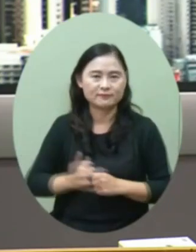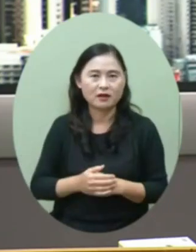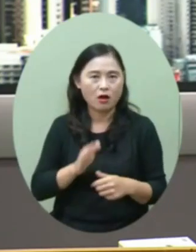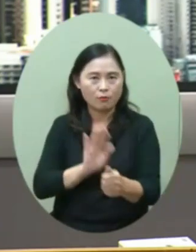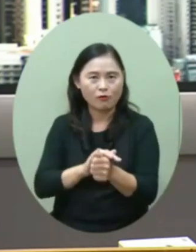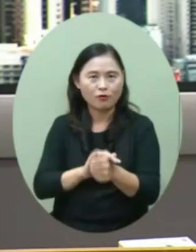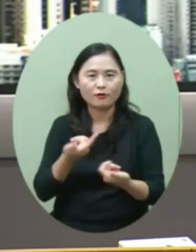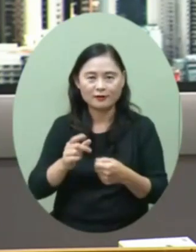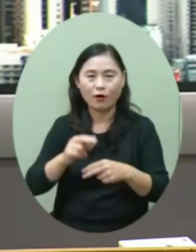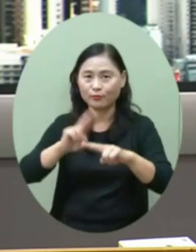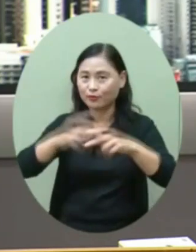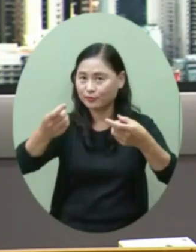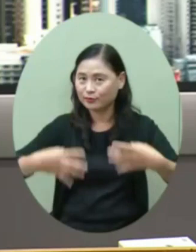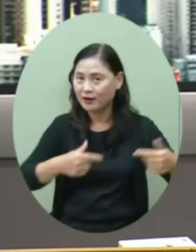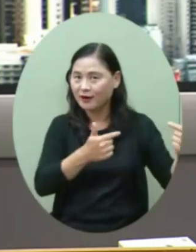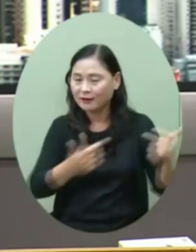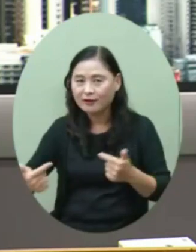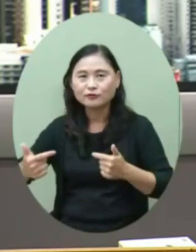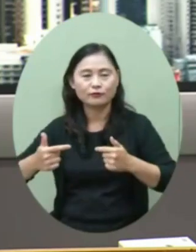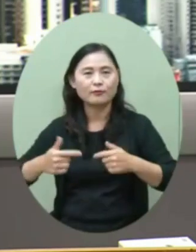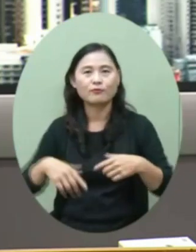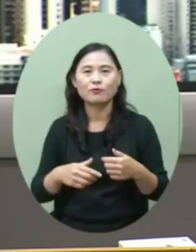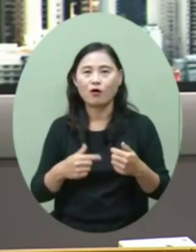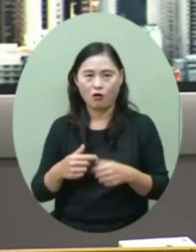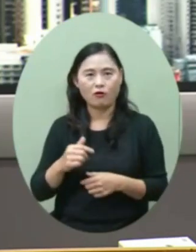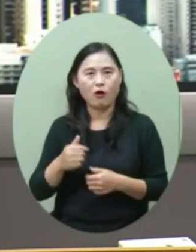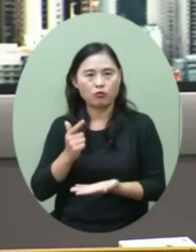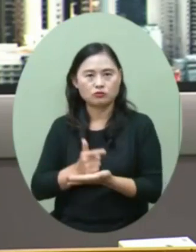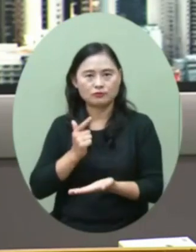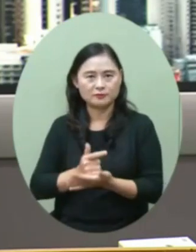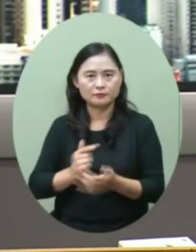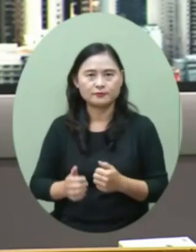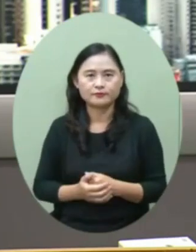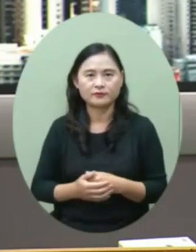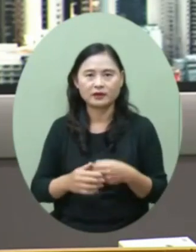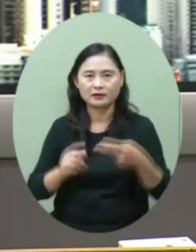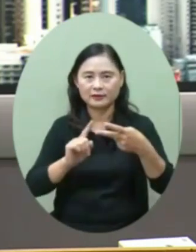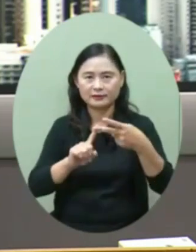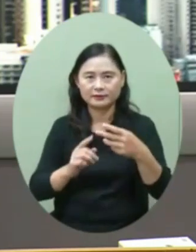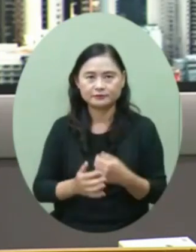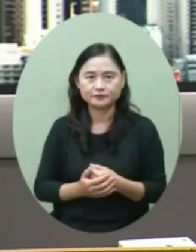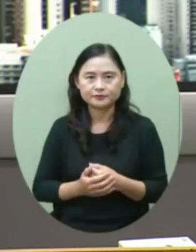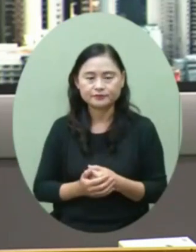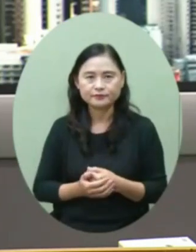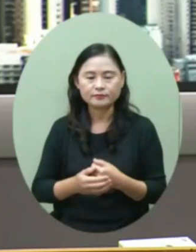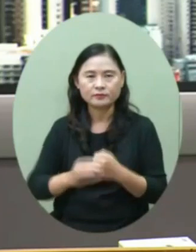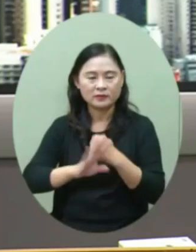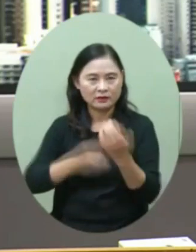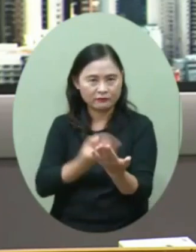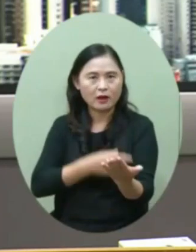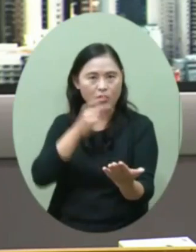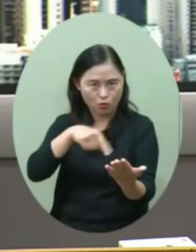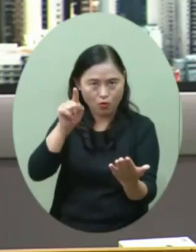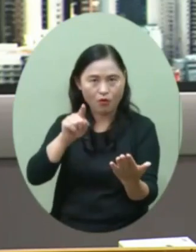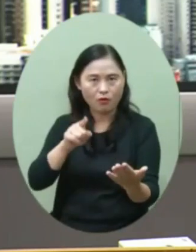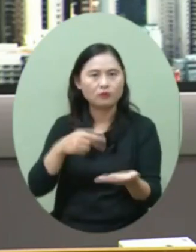that's national security. So we need to take actions to do that. This is to make sure that we could, sail far and